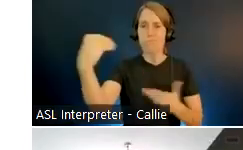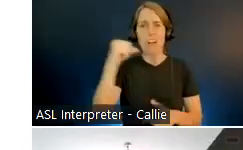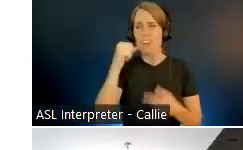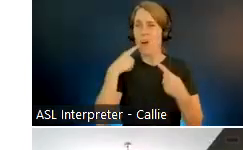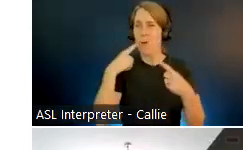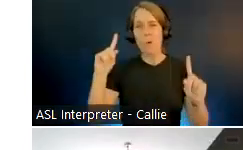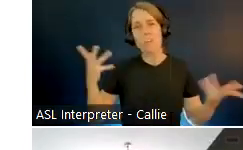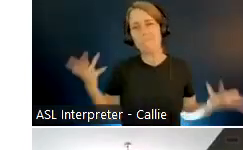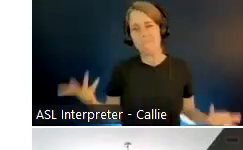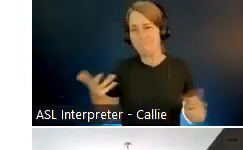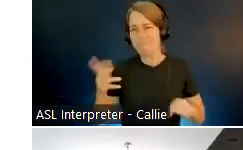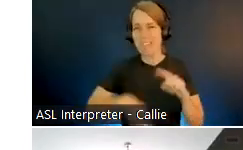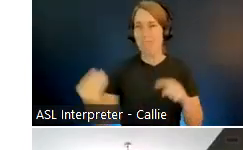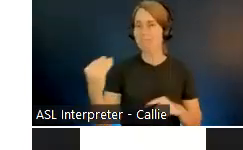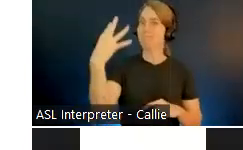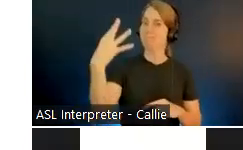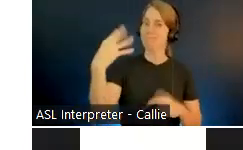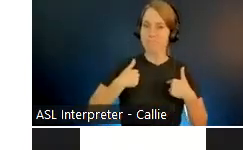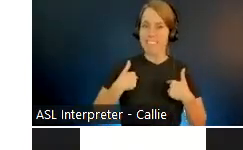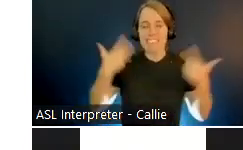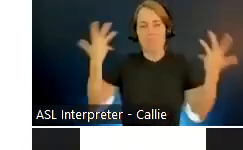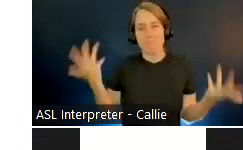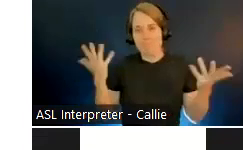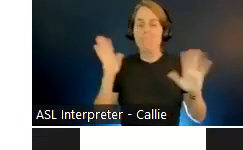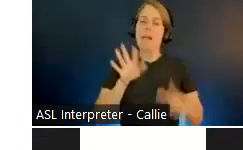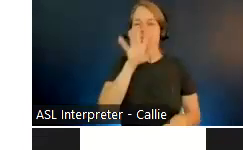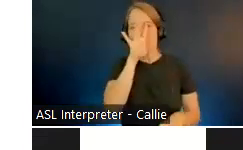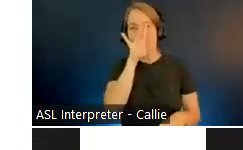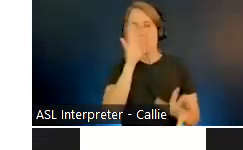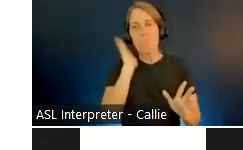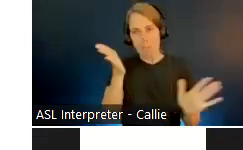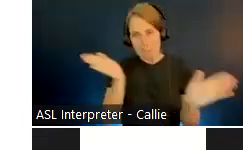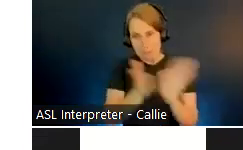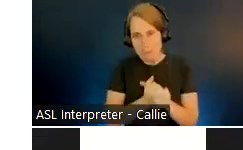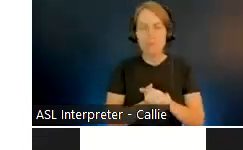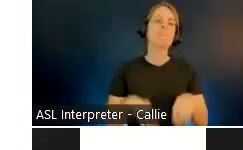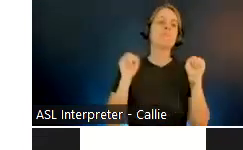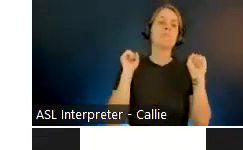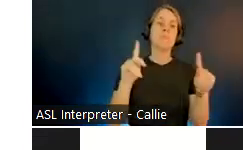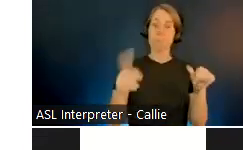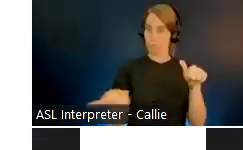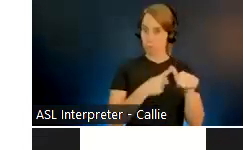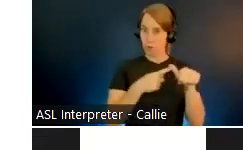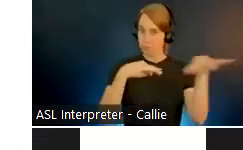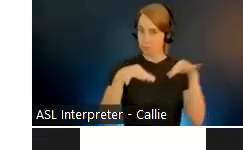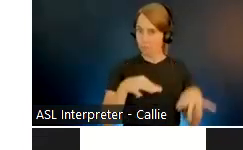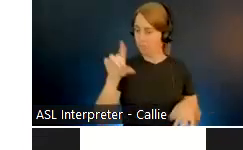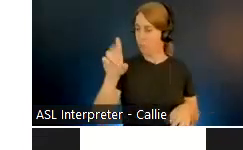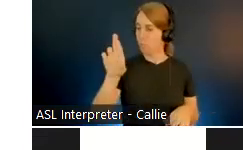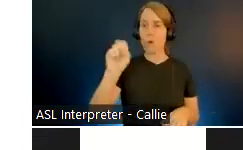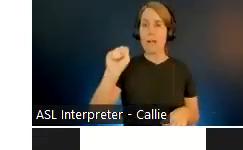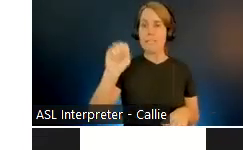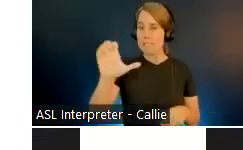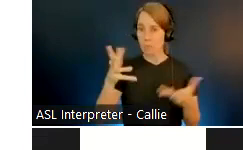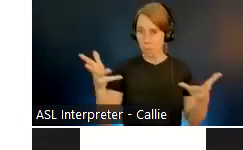see me. Tell you a little bit about Disability Rights South Carolina first. We're a nonprofit. Our